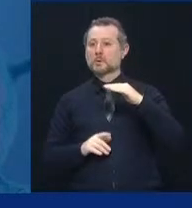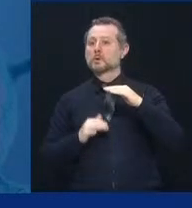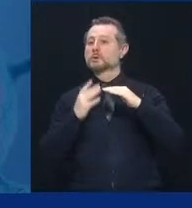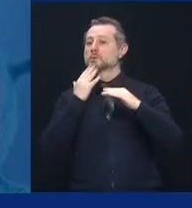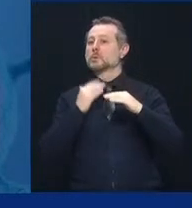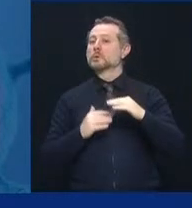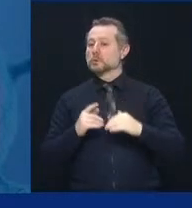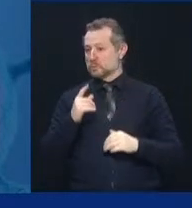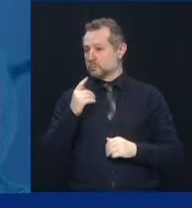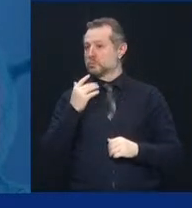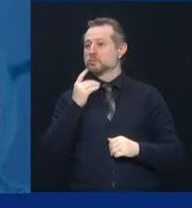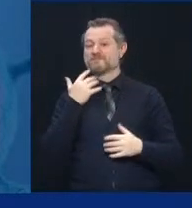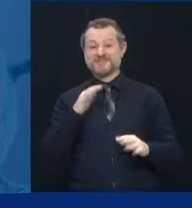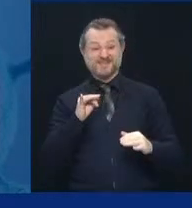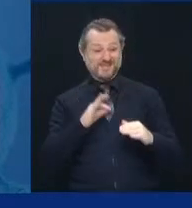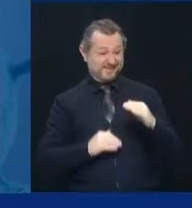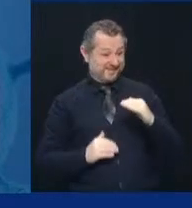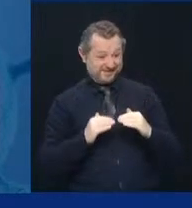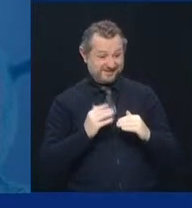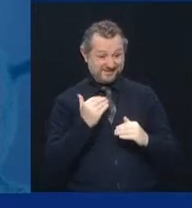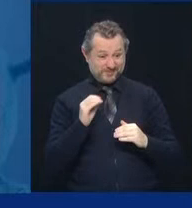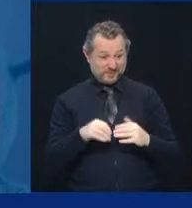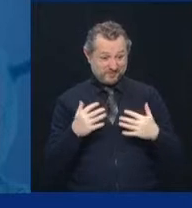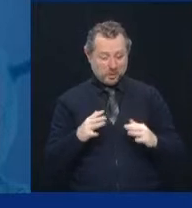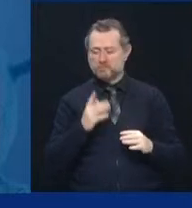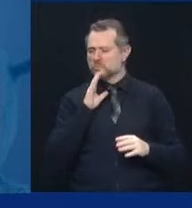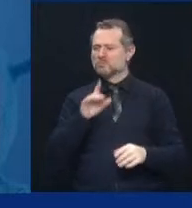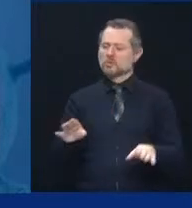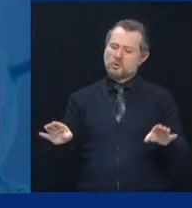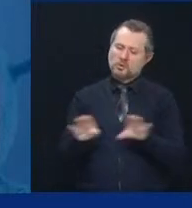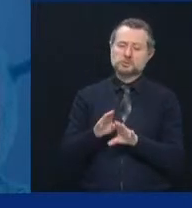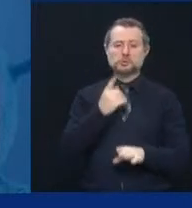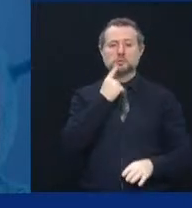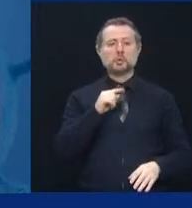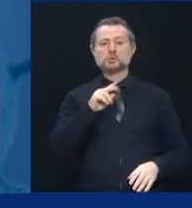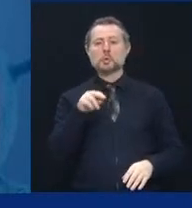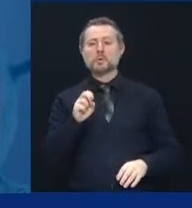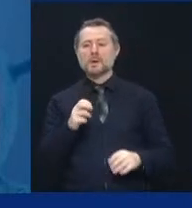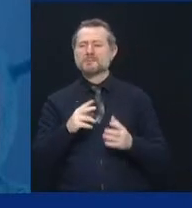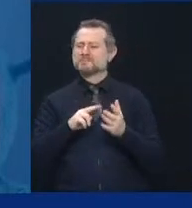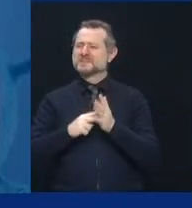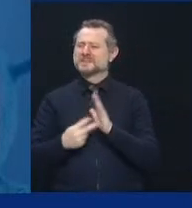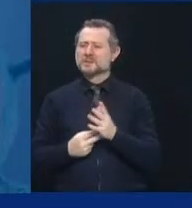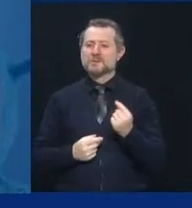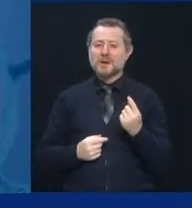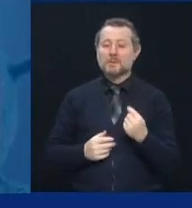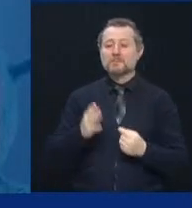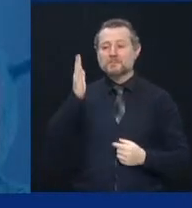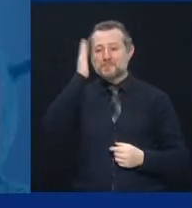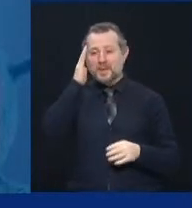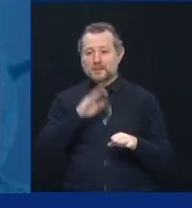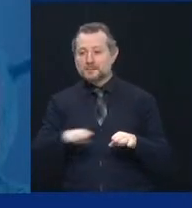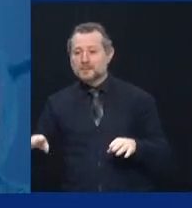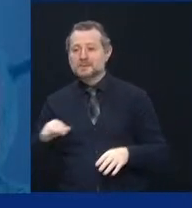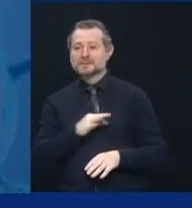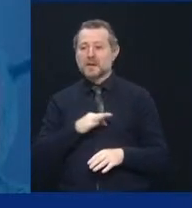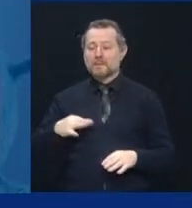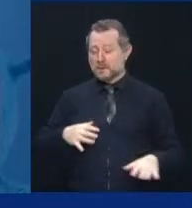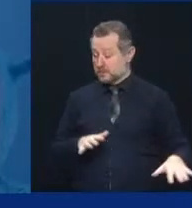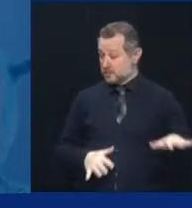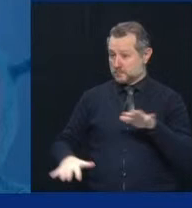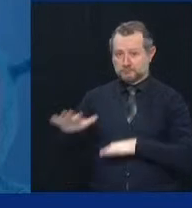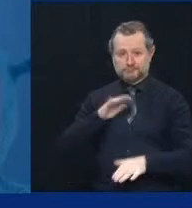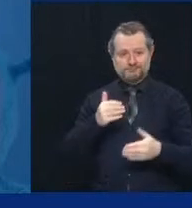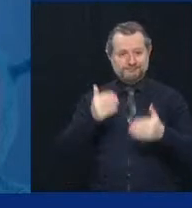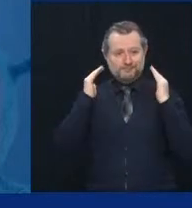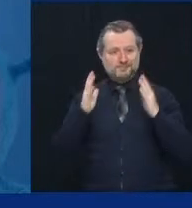down. Availability meaning beds and staff, beds and staff. What hospitals will